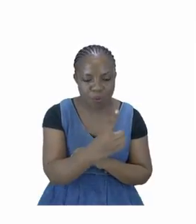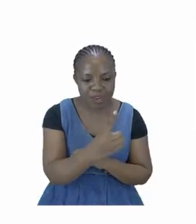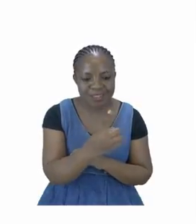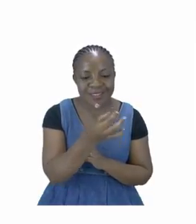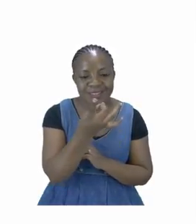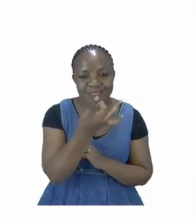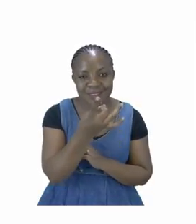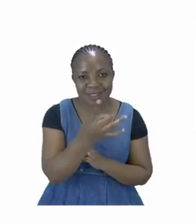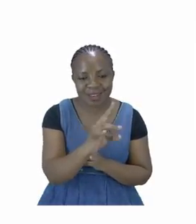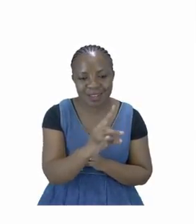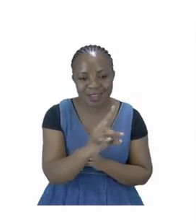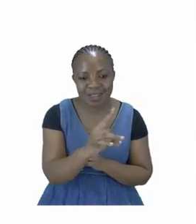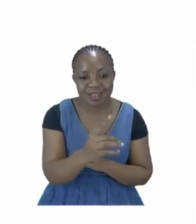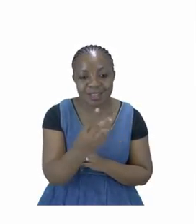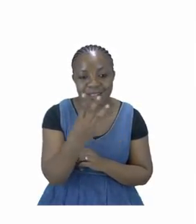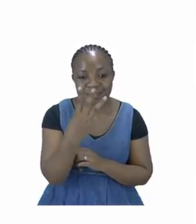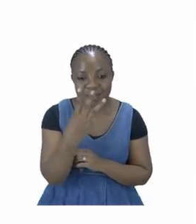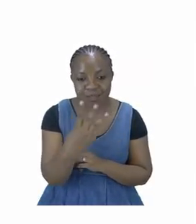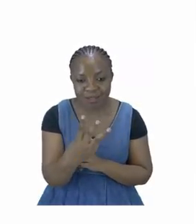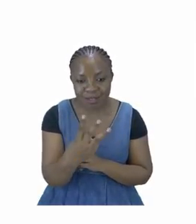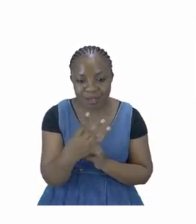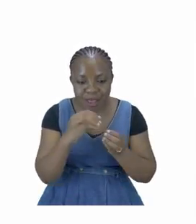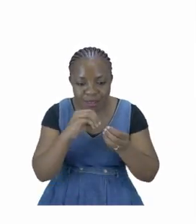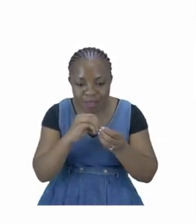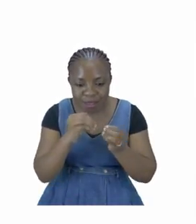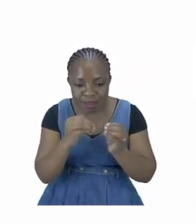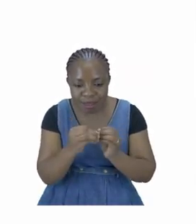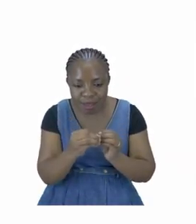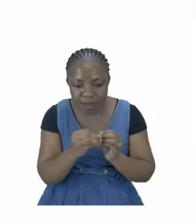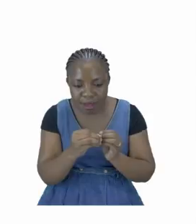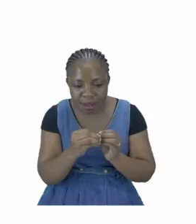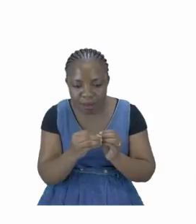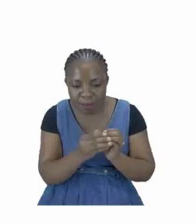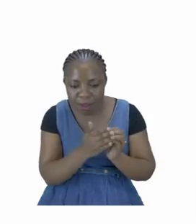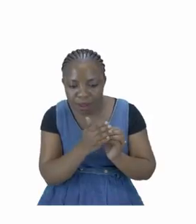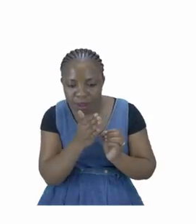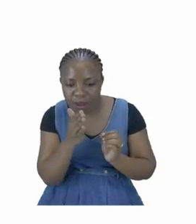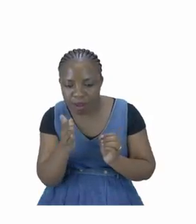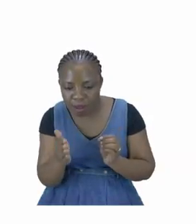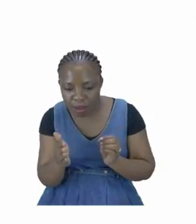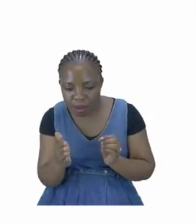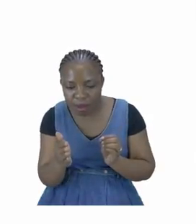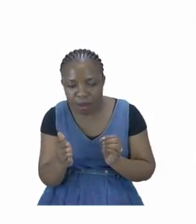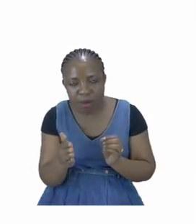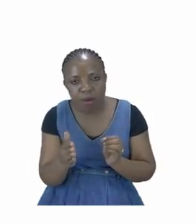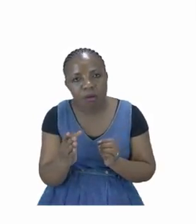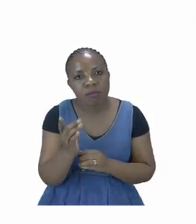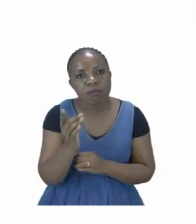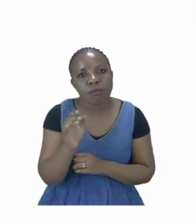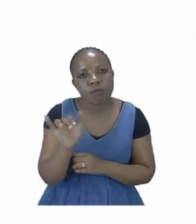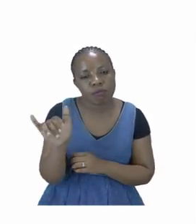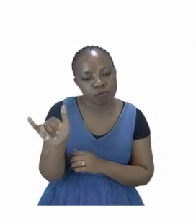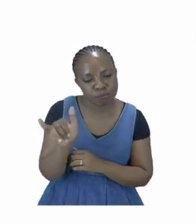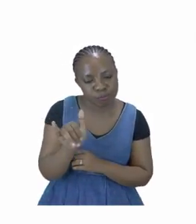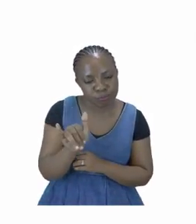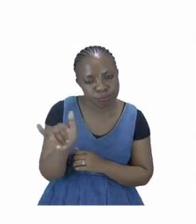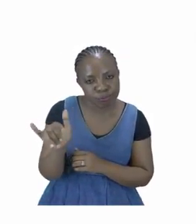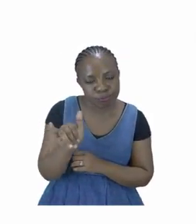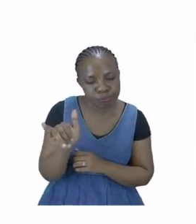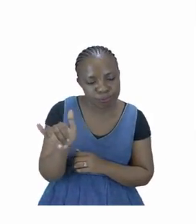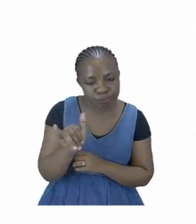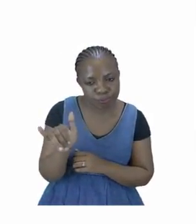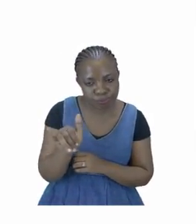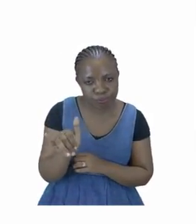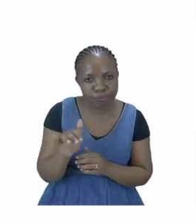183? And it's asking you to circle that number. Remember grade 3s, I